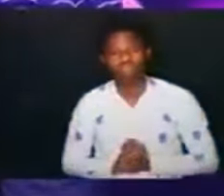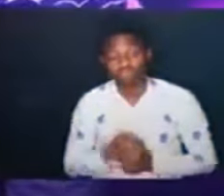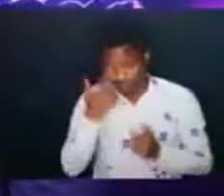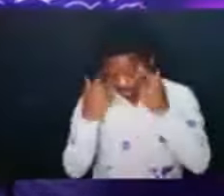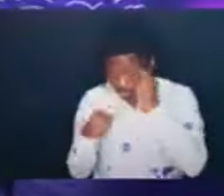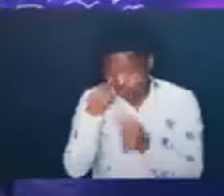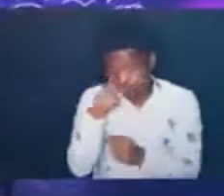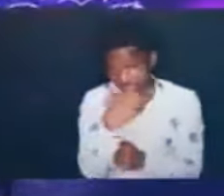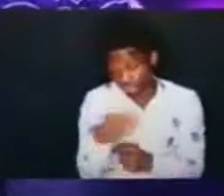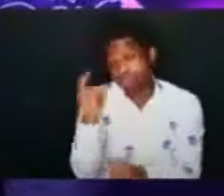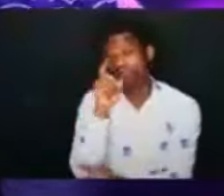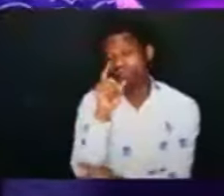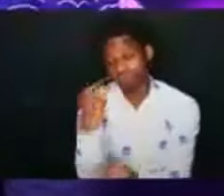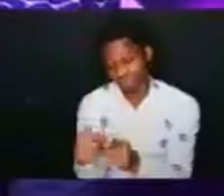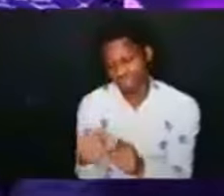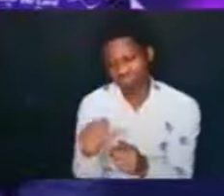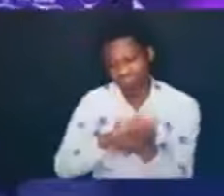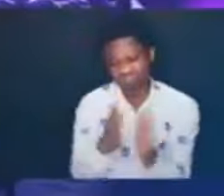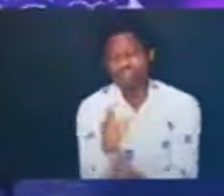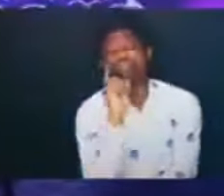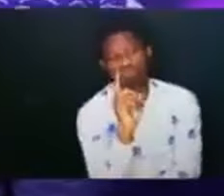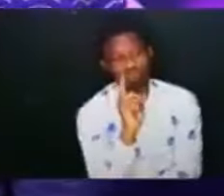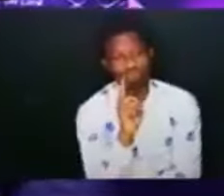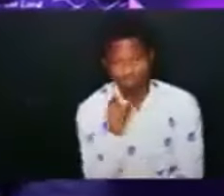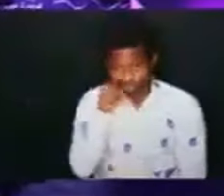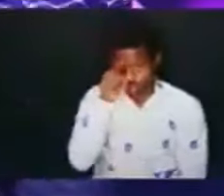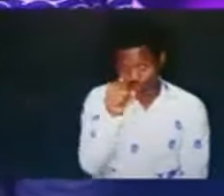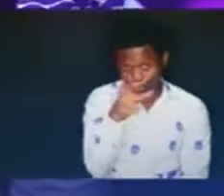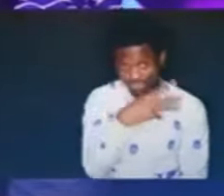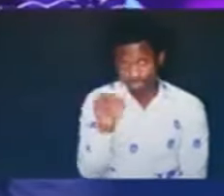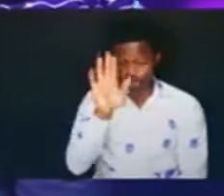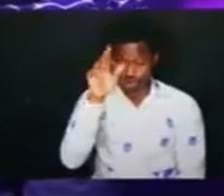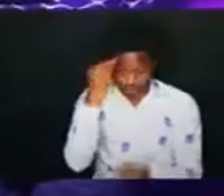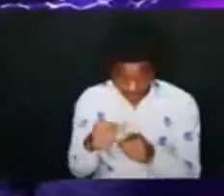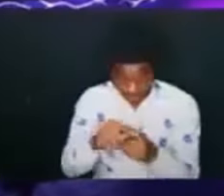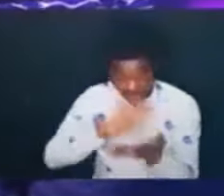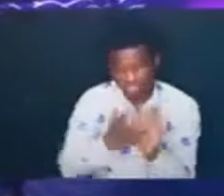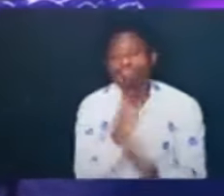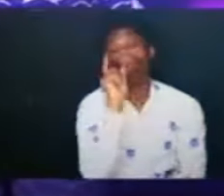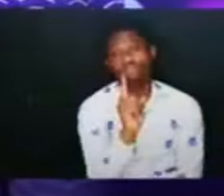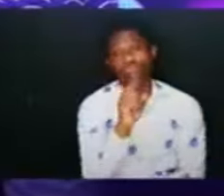you and your word are one. Luke chapter 20,